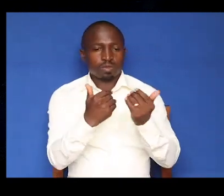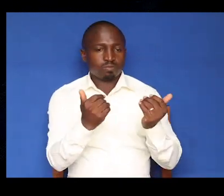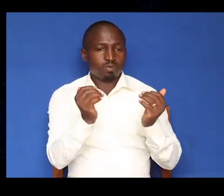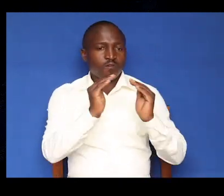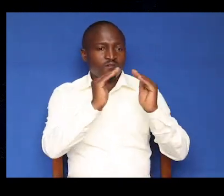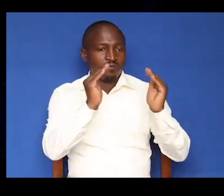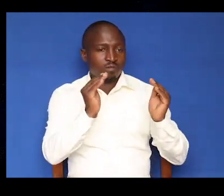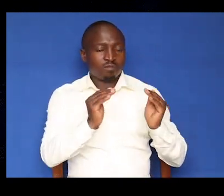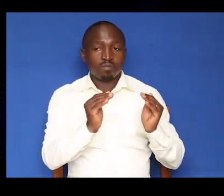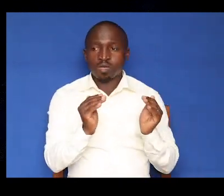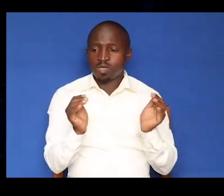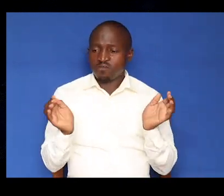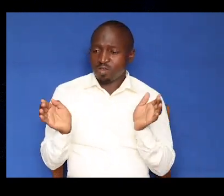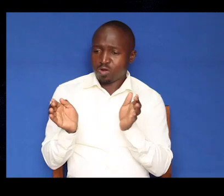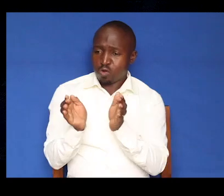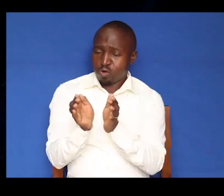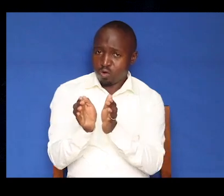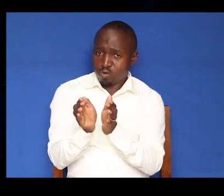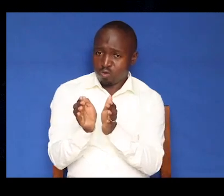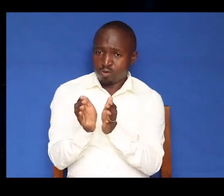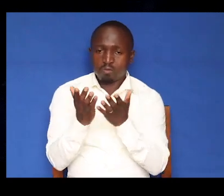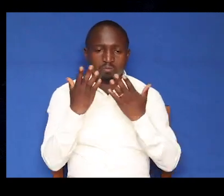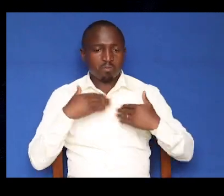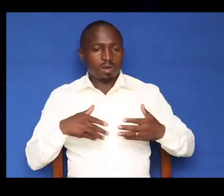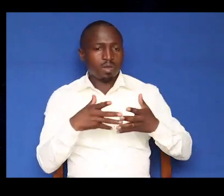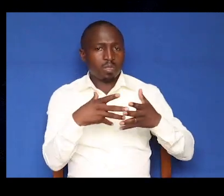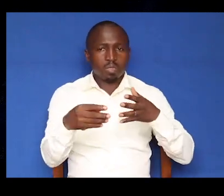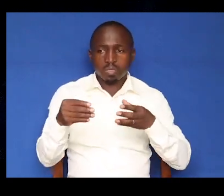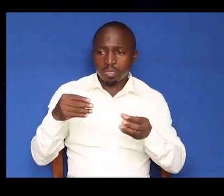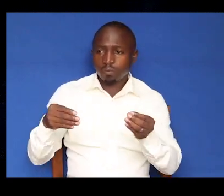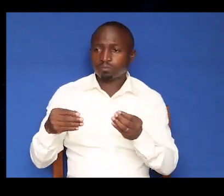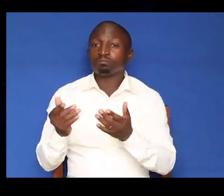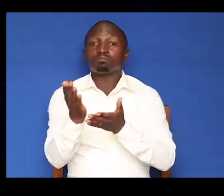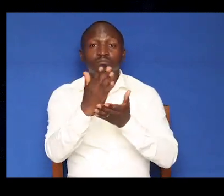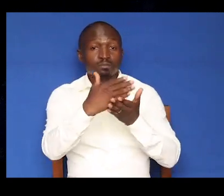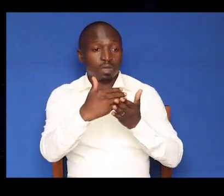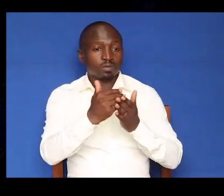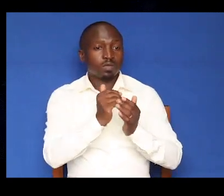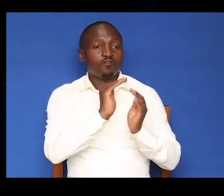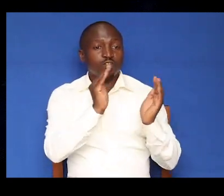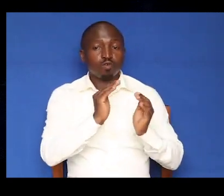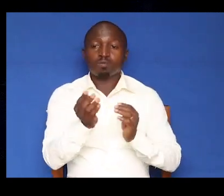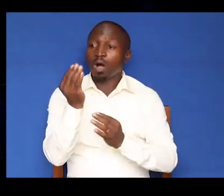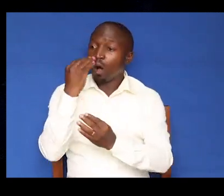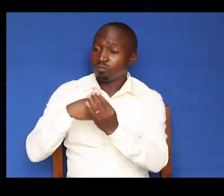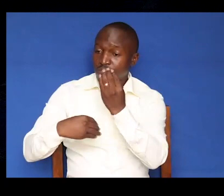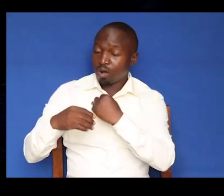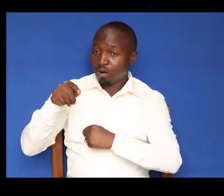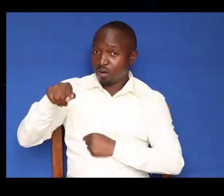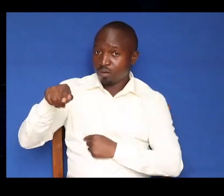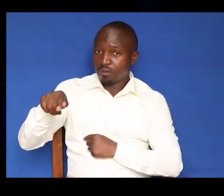By being small, softy bodies, organisms, easily eaten by other higher